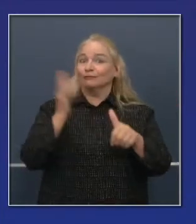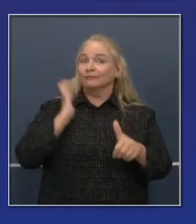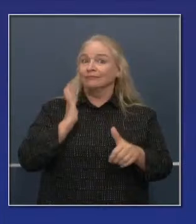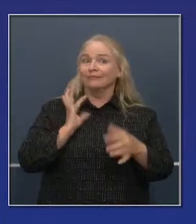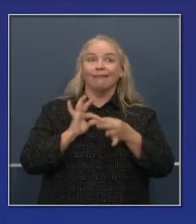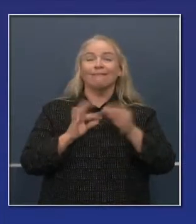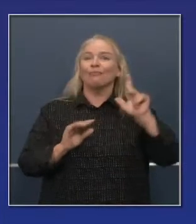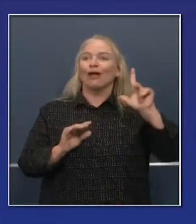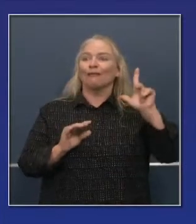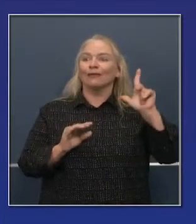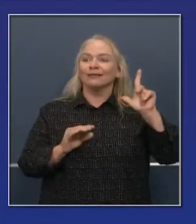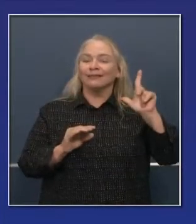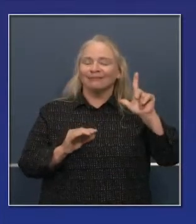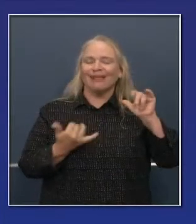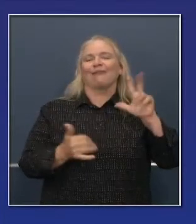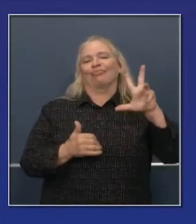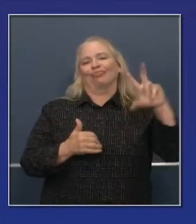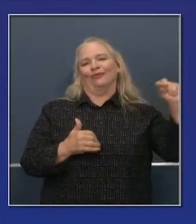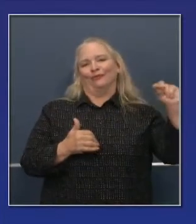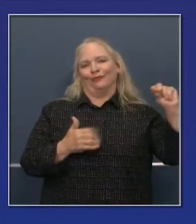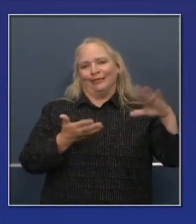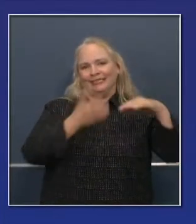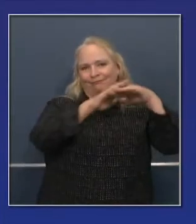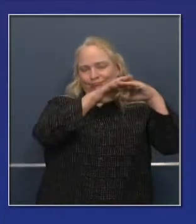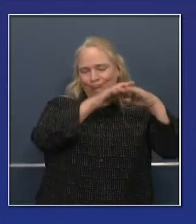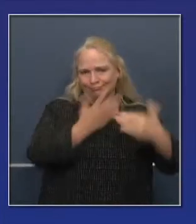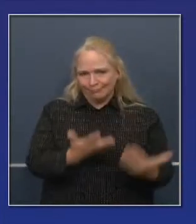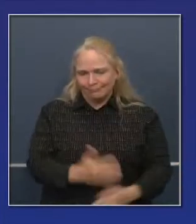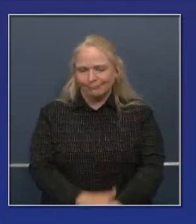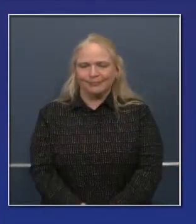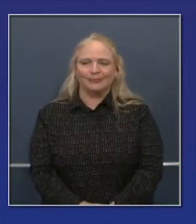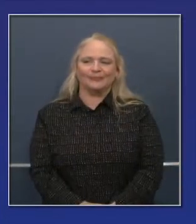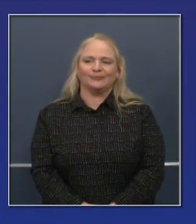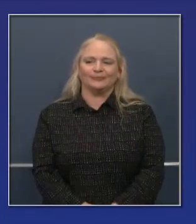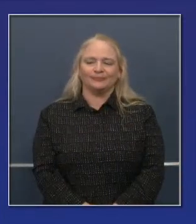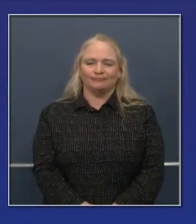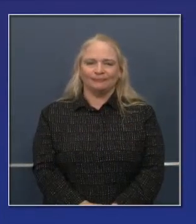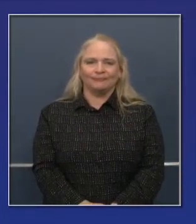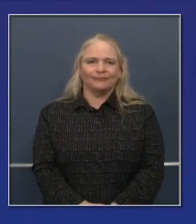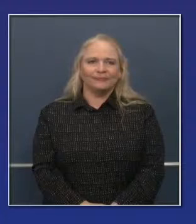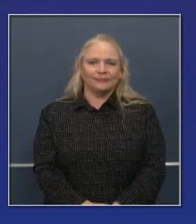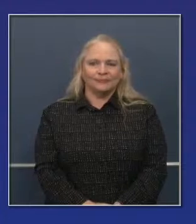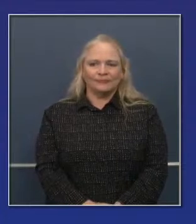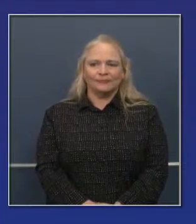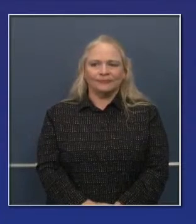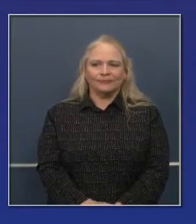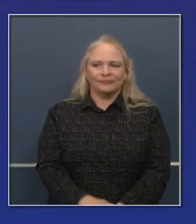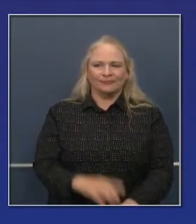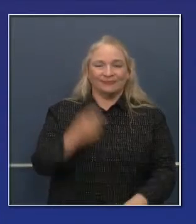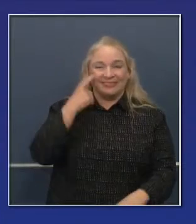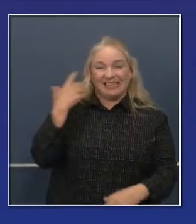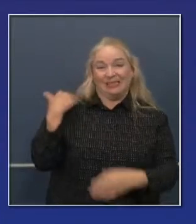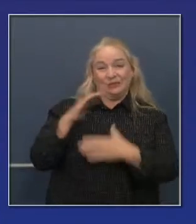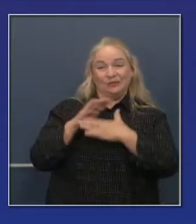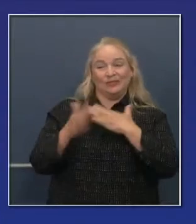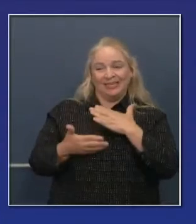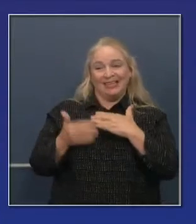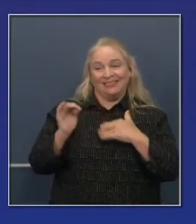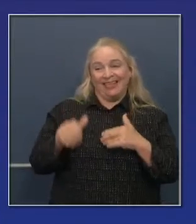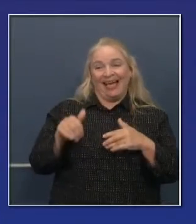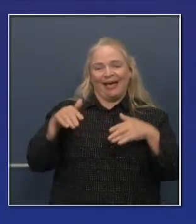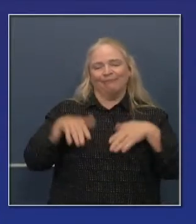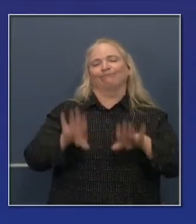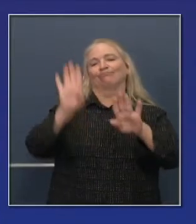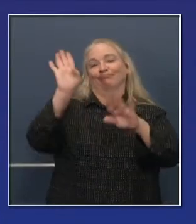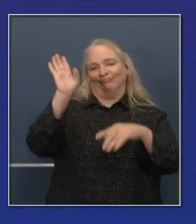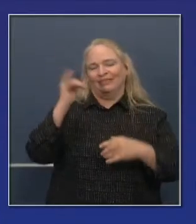30 counties on this list, 4 additional counties. This were placed over the weekend, and I anticipate at